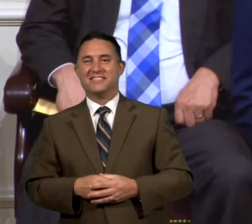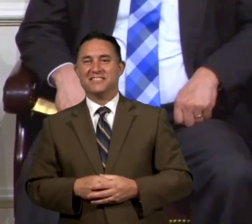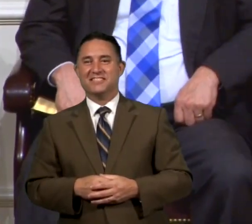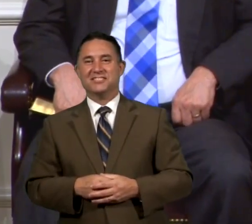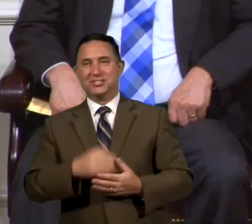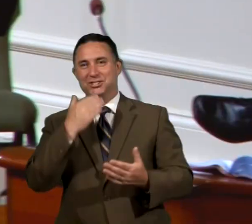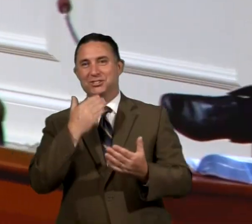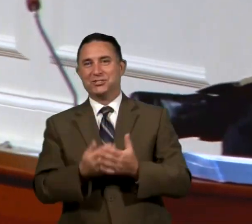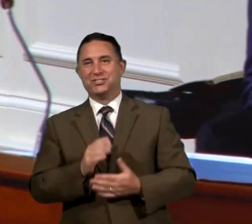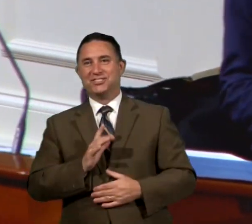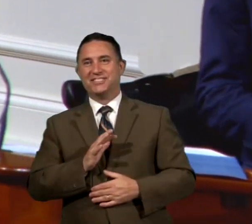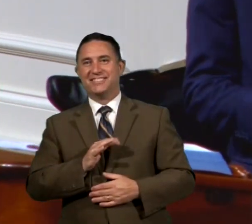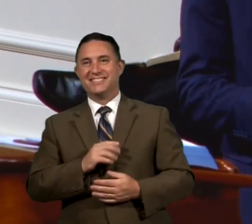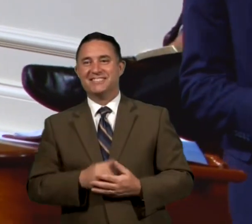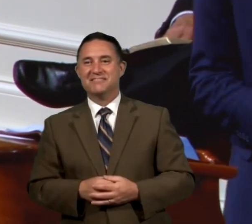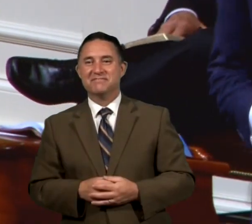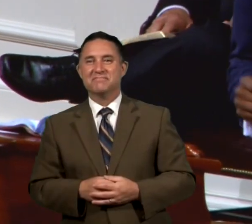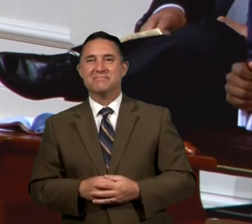That was good.